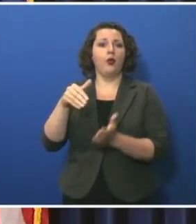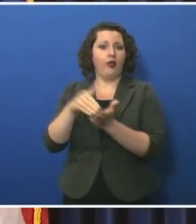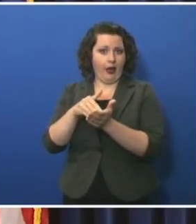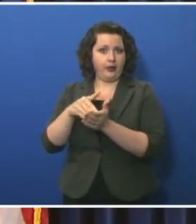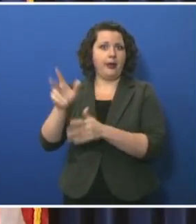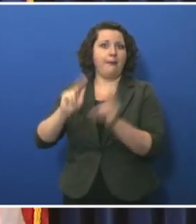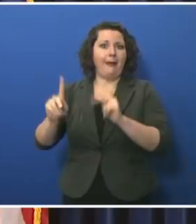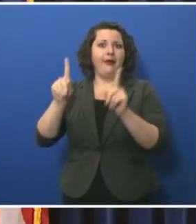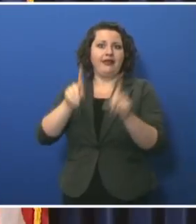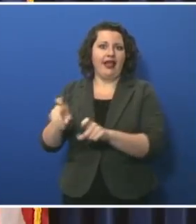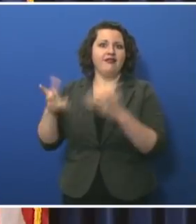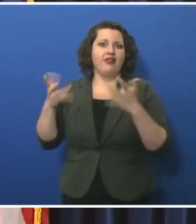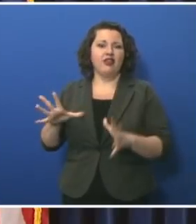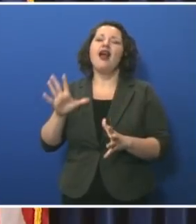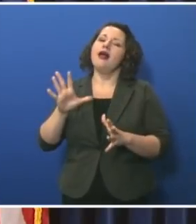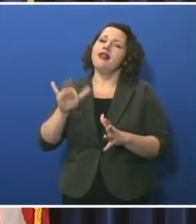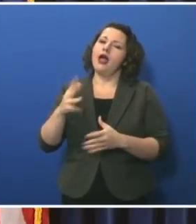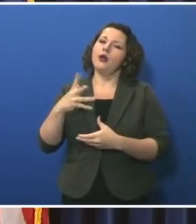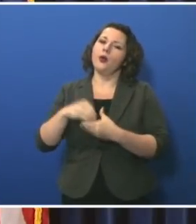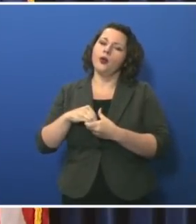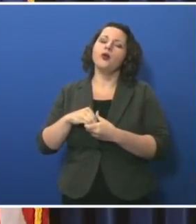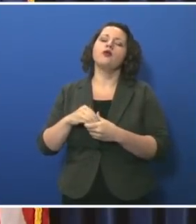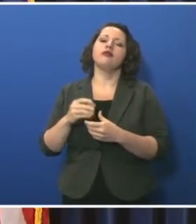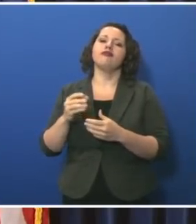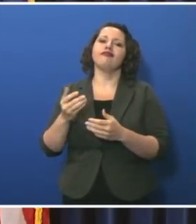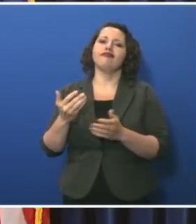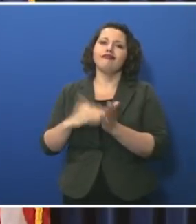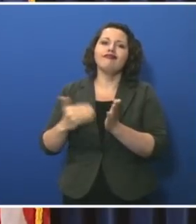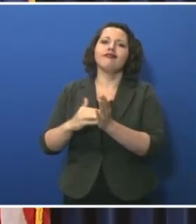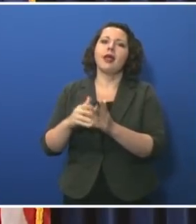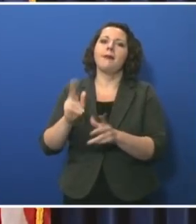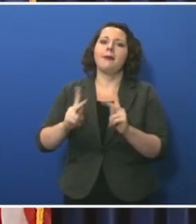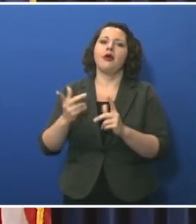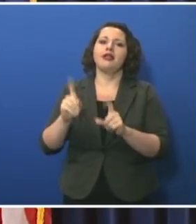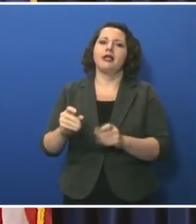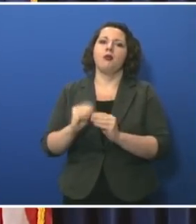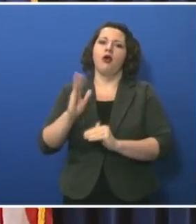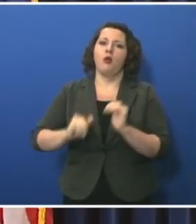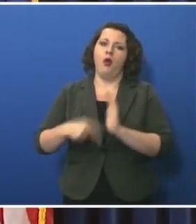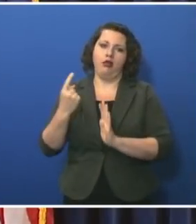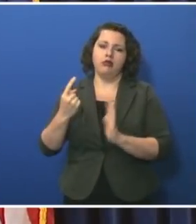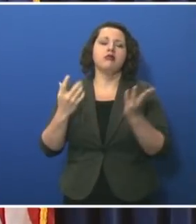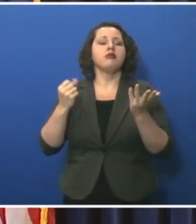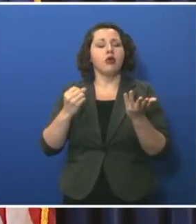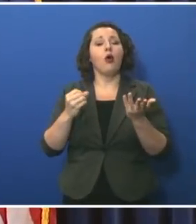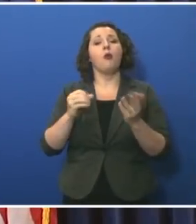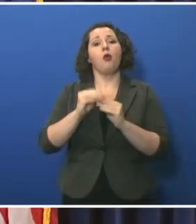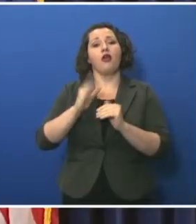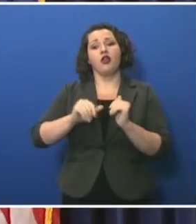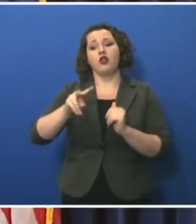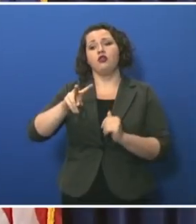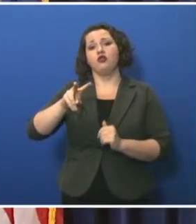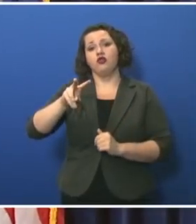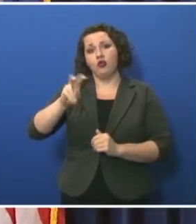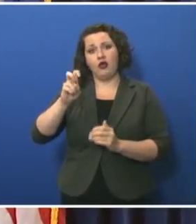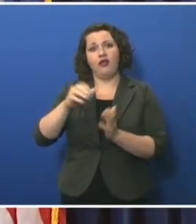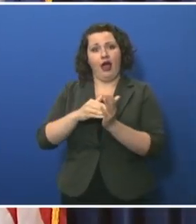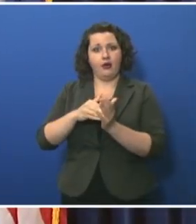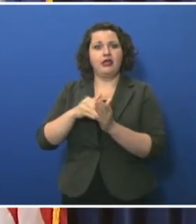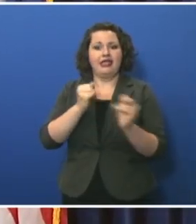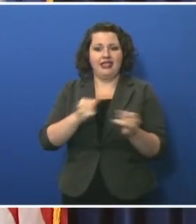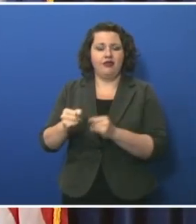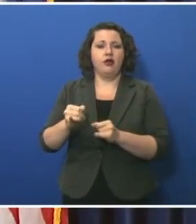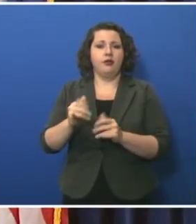232,000, so that includes some of the repeat tests that Iowans now have an opportunity to do. So over 2,000 individual Iowans have been tested